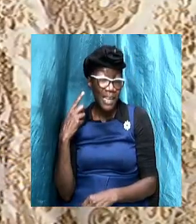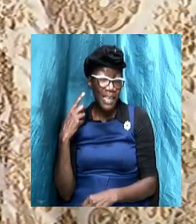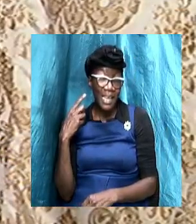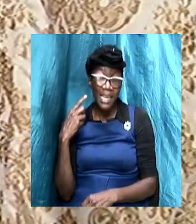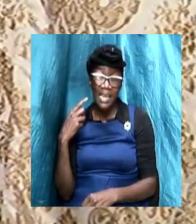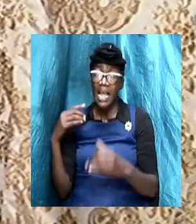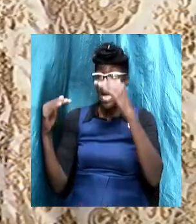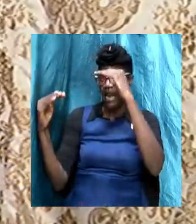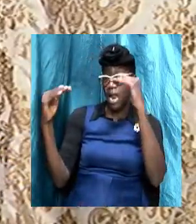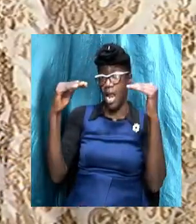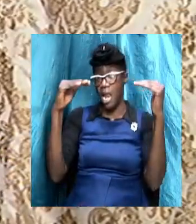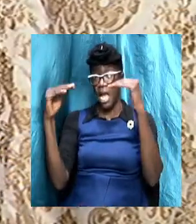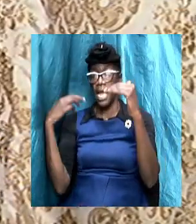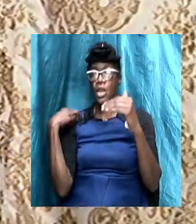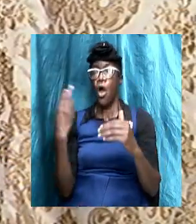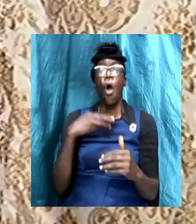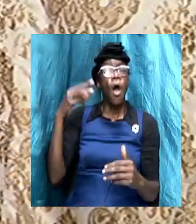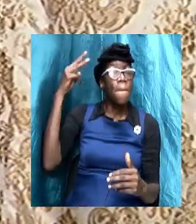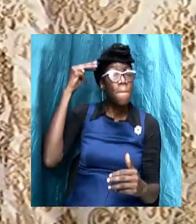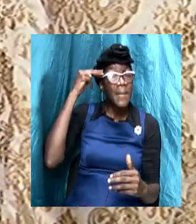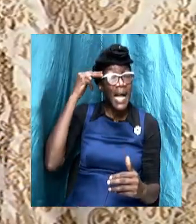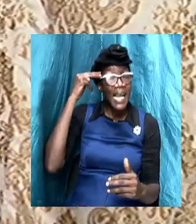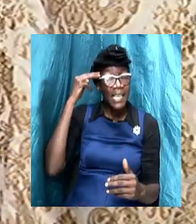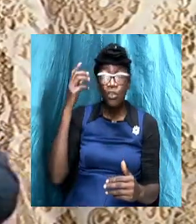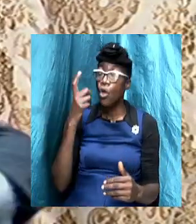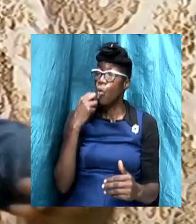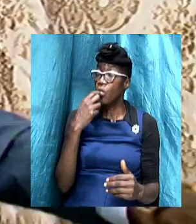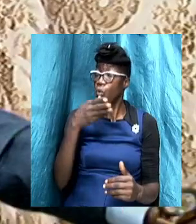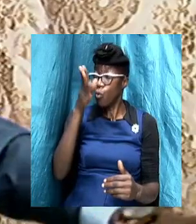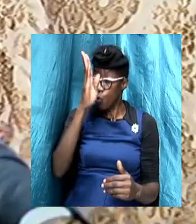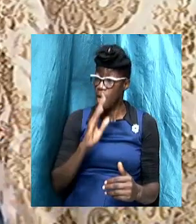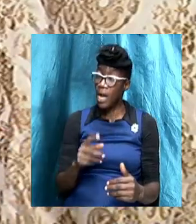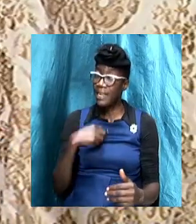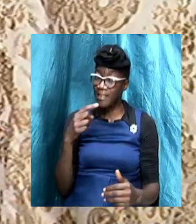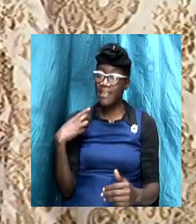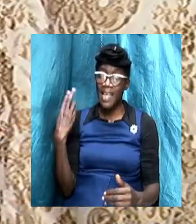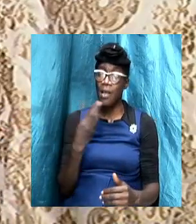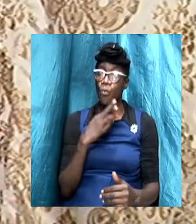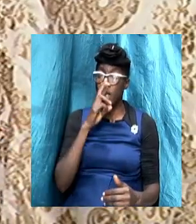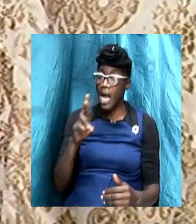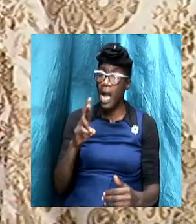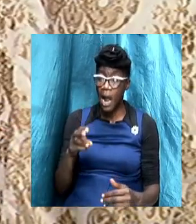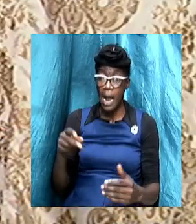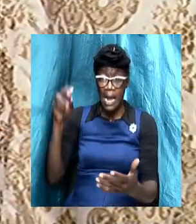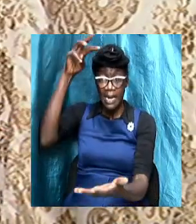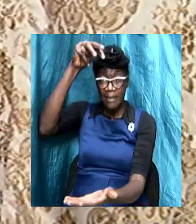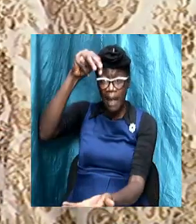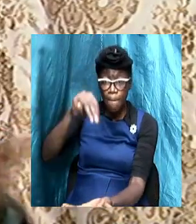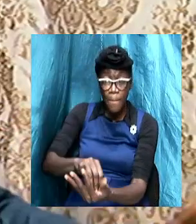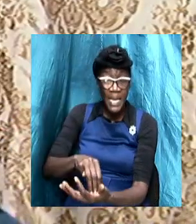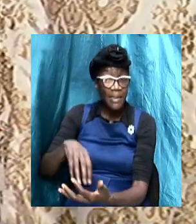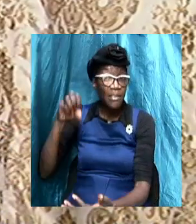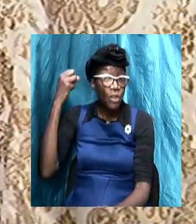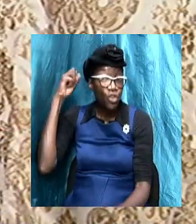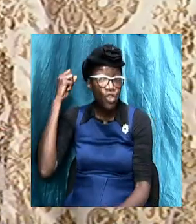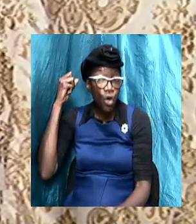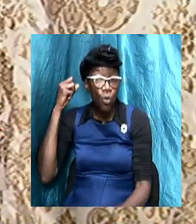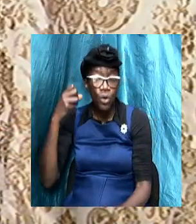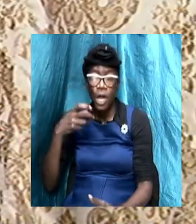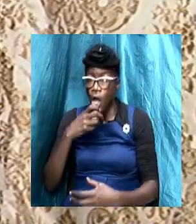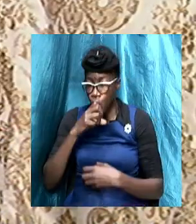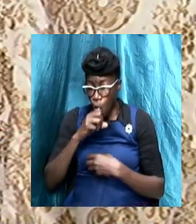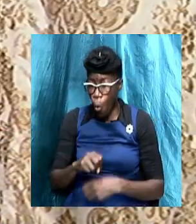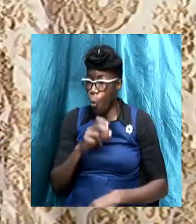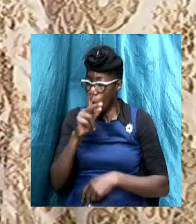who God say we are. So there was a mixed zone. The older people knew that this temple did not match up to the glory of